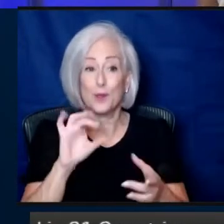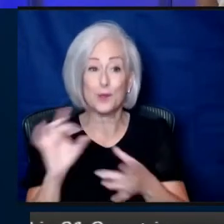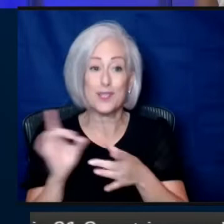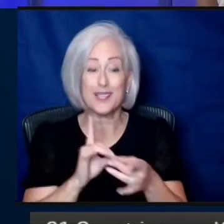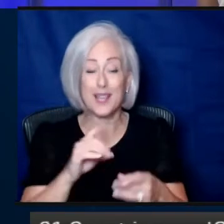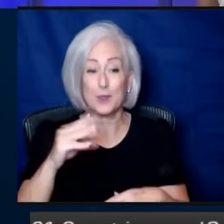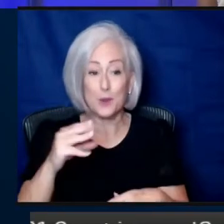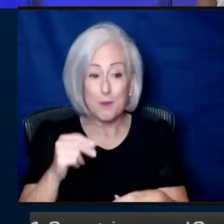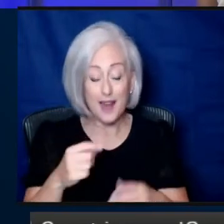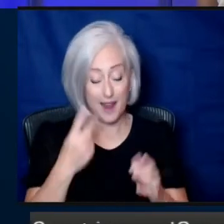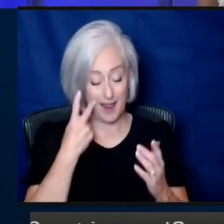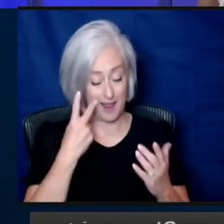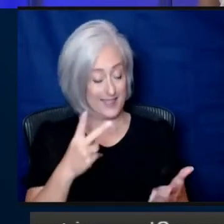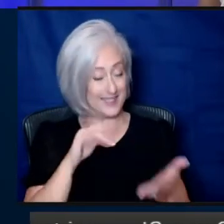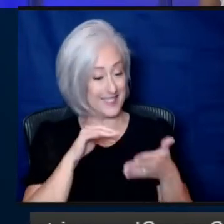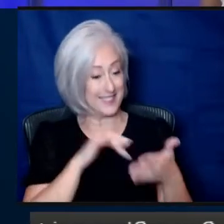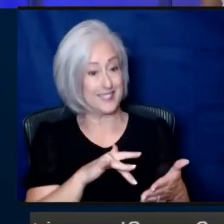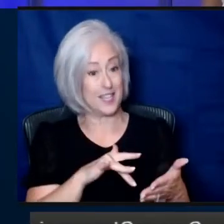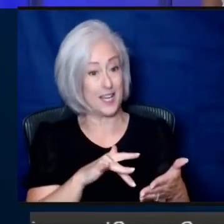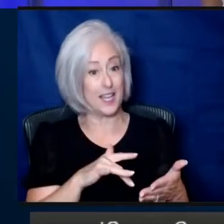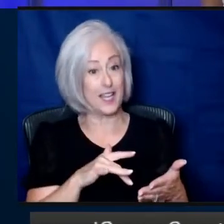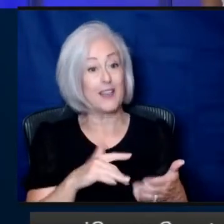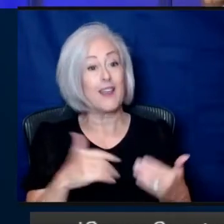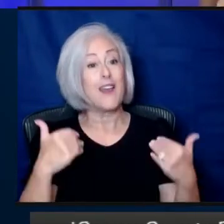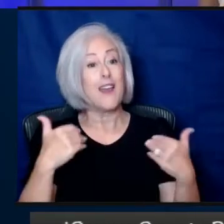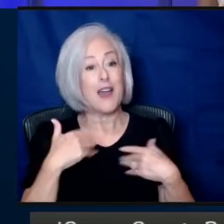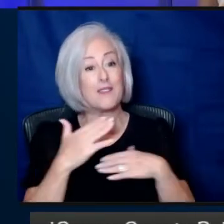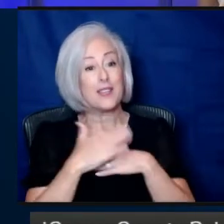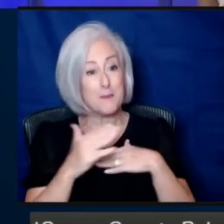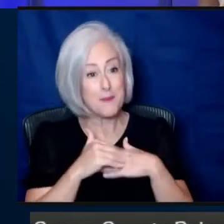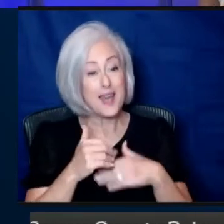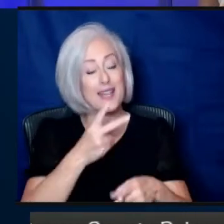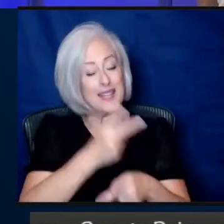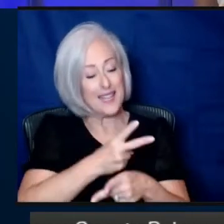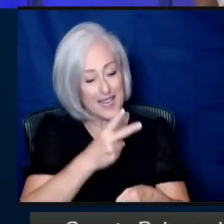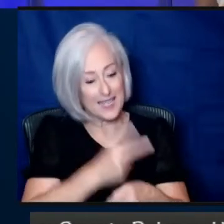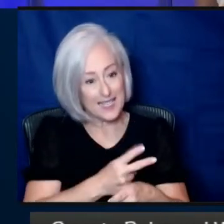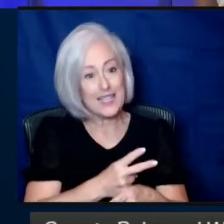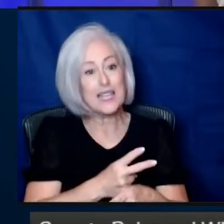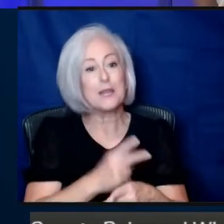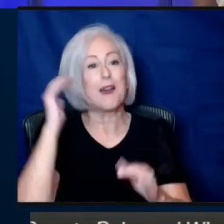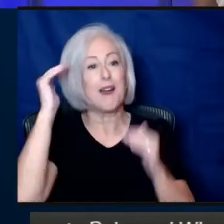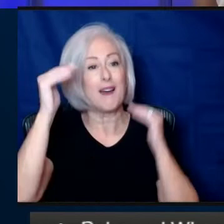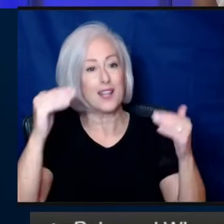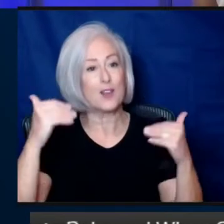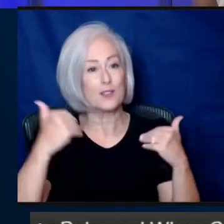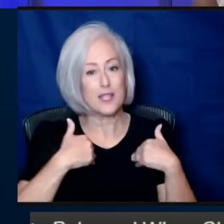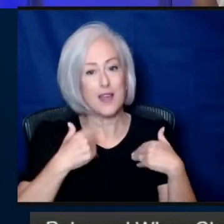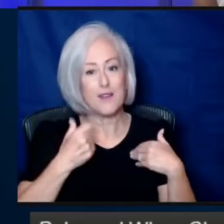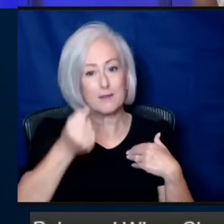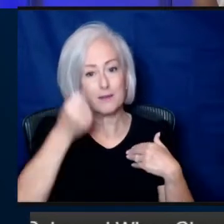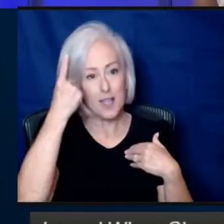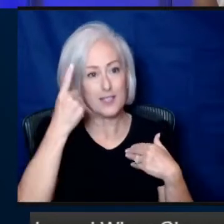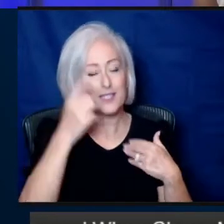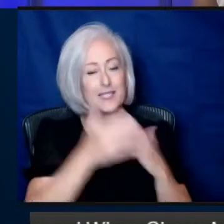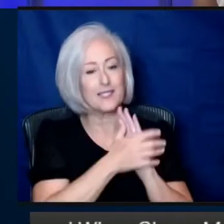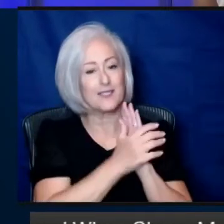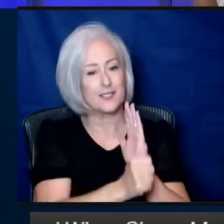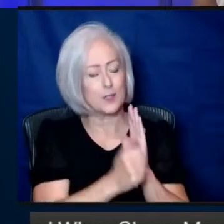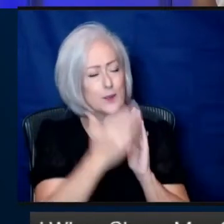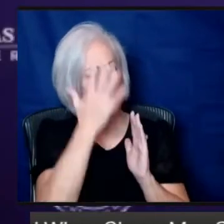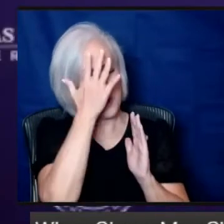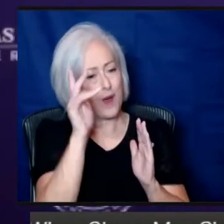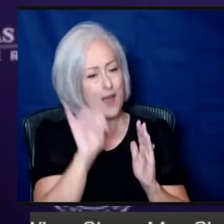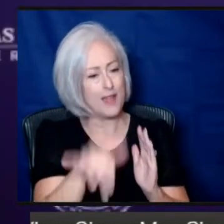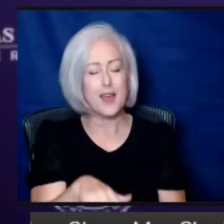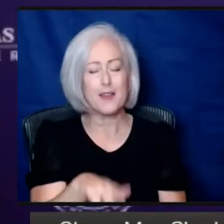help older adults retain their cognitive skills. Dr. Boyer, why is that? Right. That's a really interesting